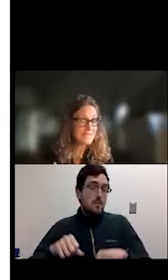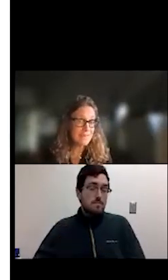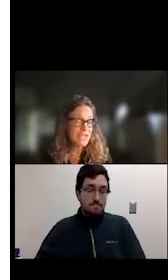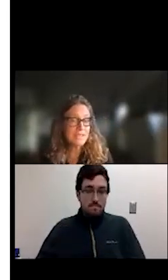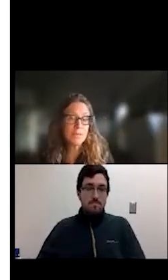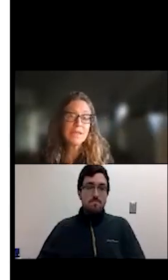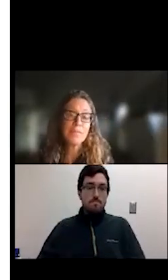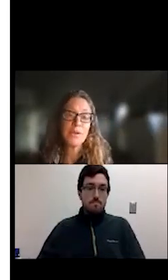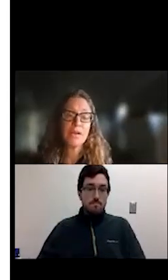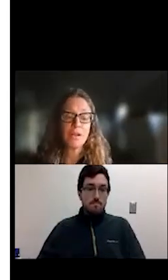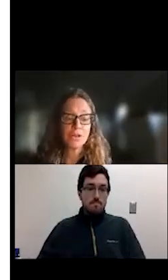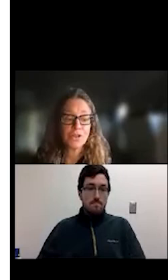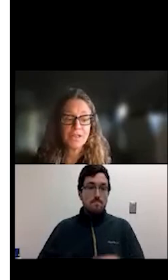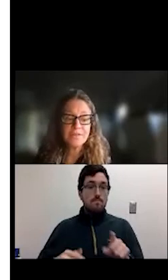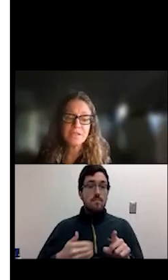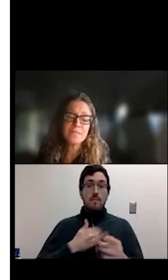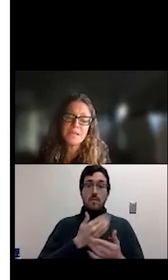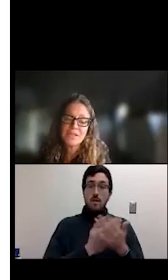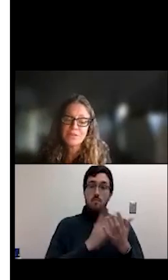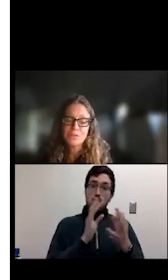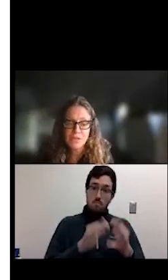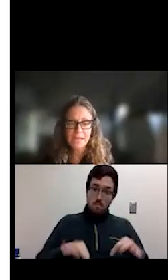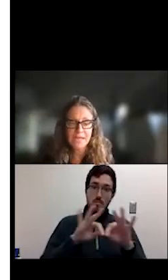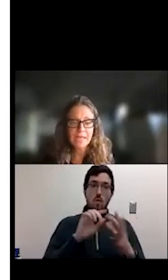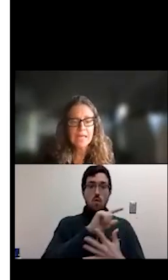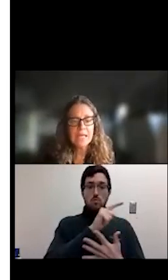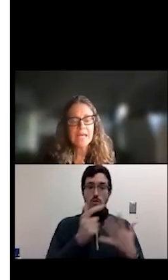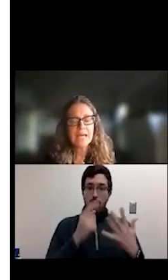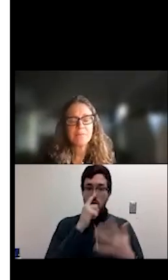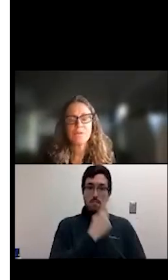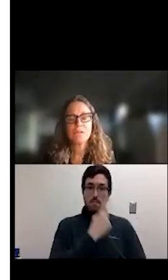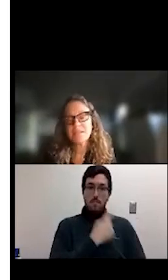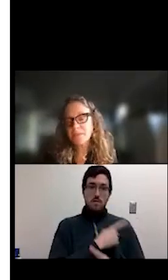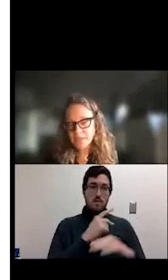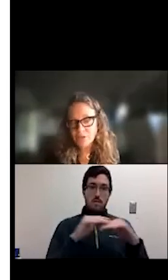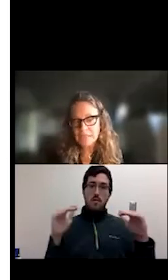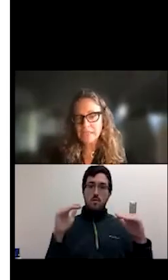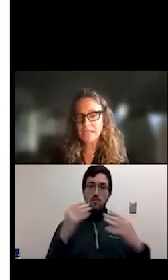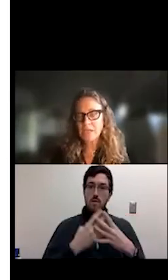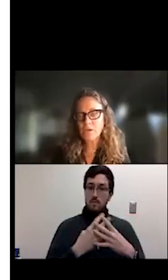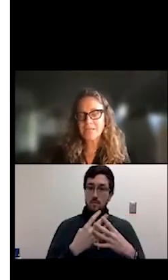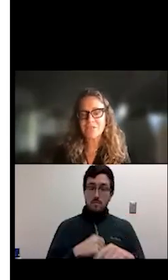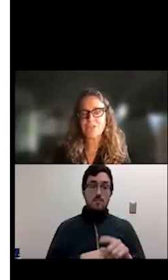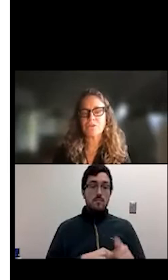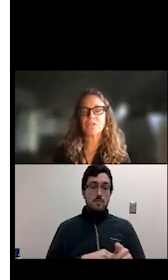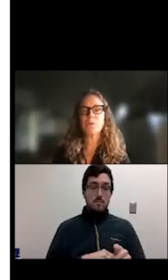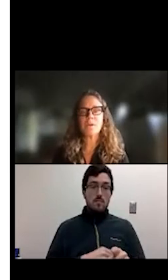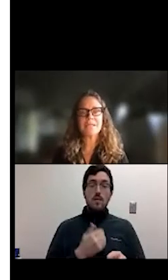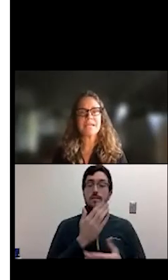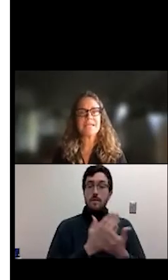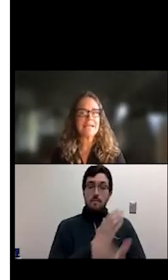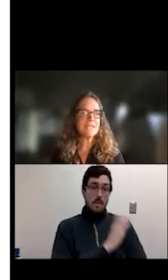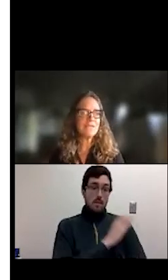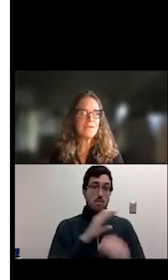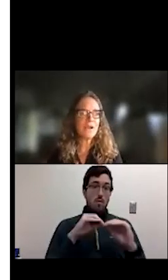There are, as I mentioned, some really important alternatives to patient-level screening. So some clinical organizations are